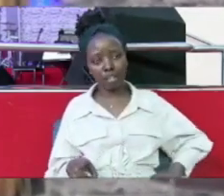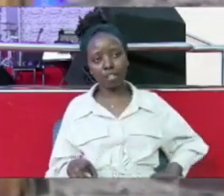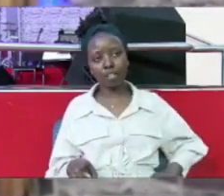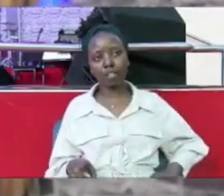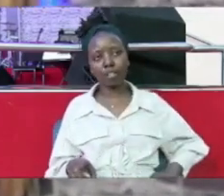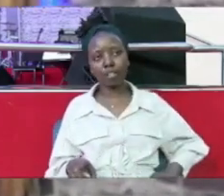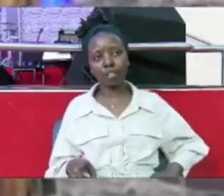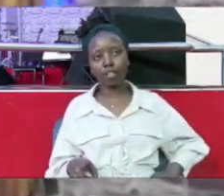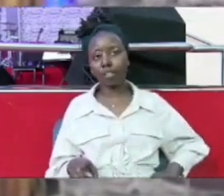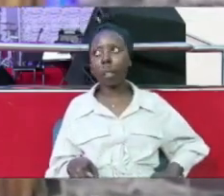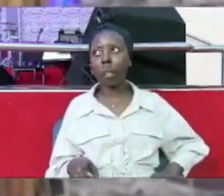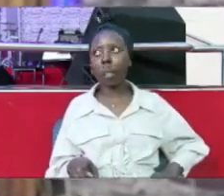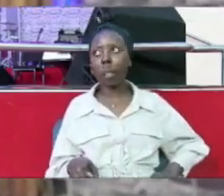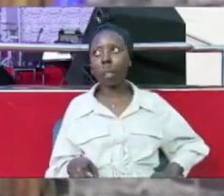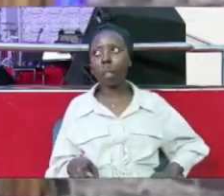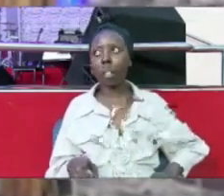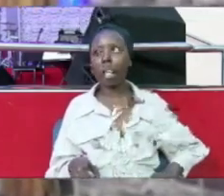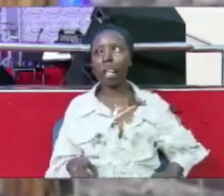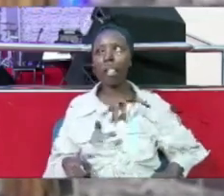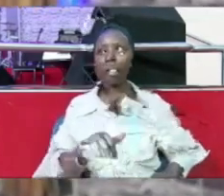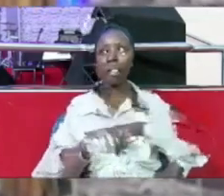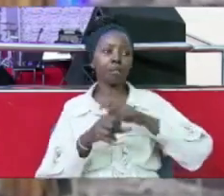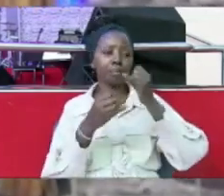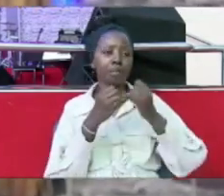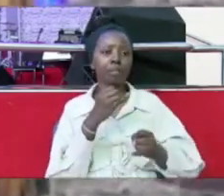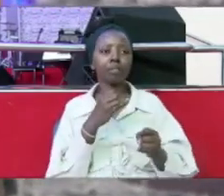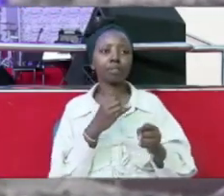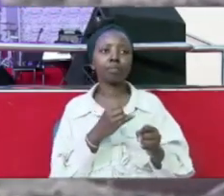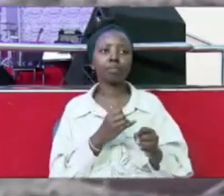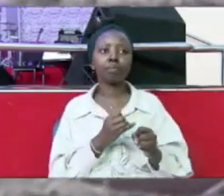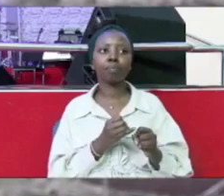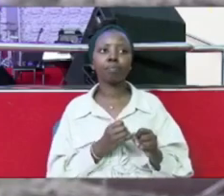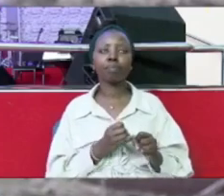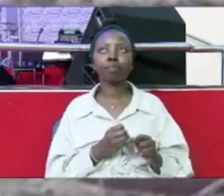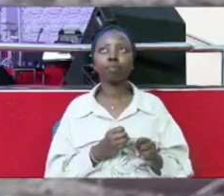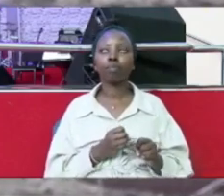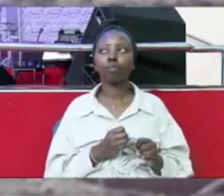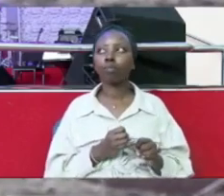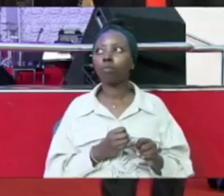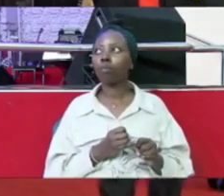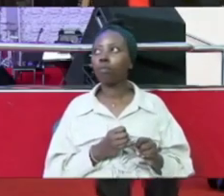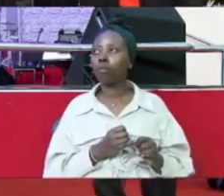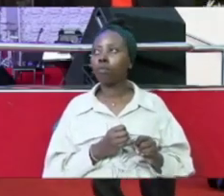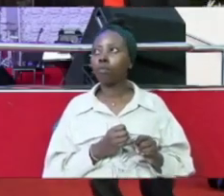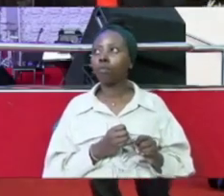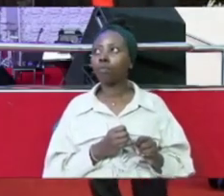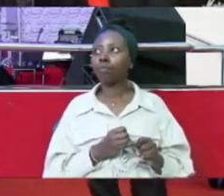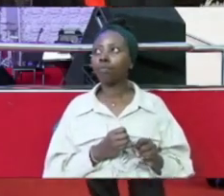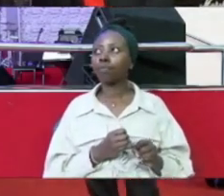So let's stand up even as we conclude in tusimame prayer. Tunapohitimisha kwa njia ya maombi.